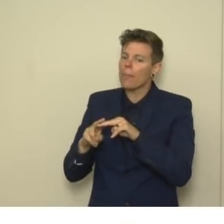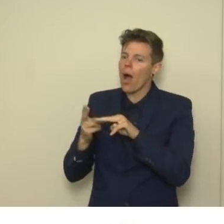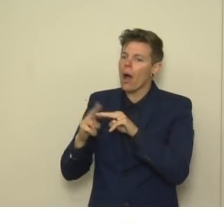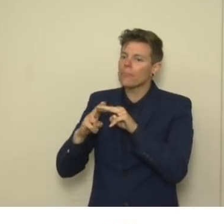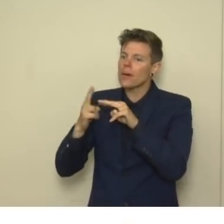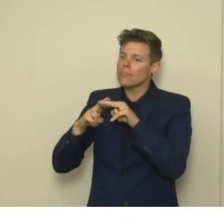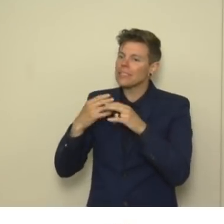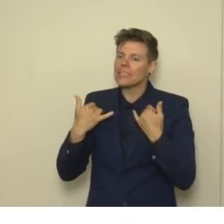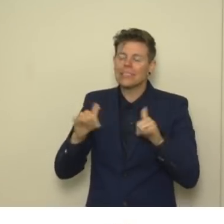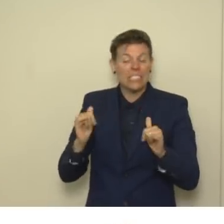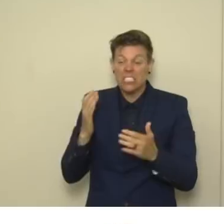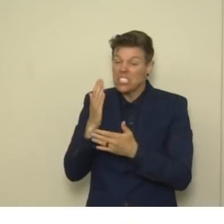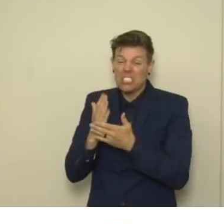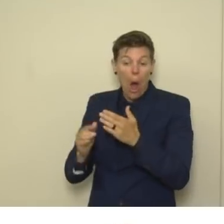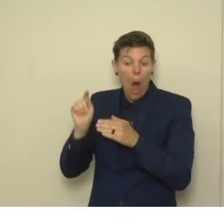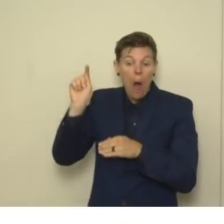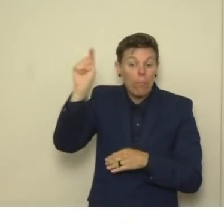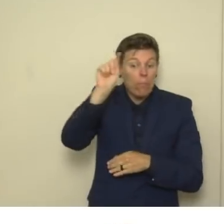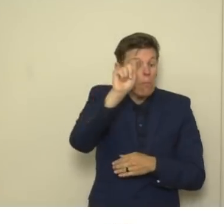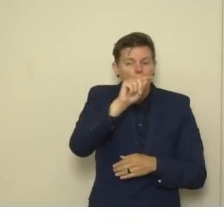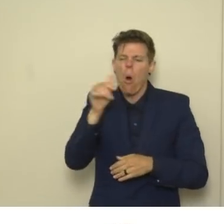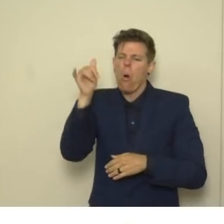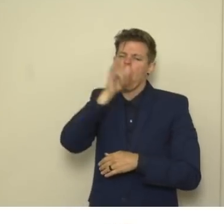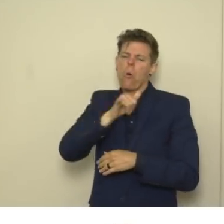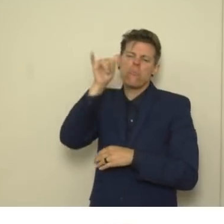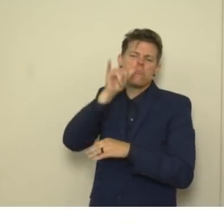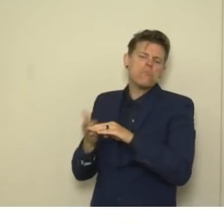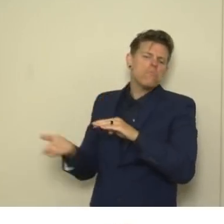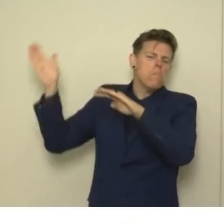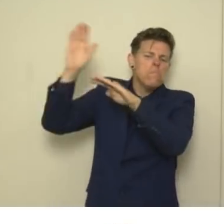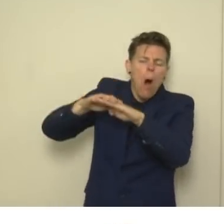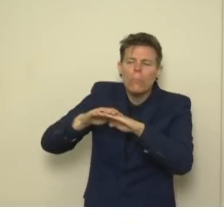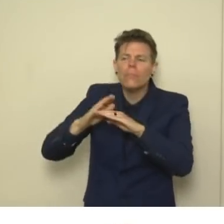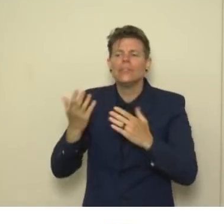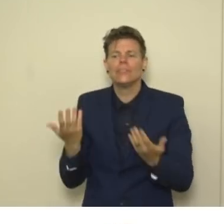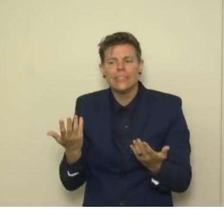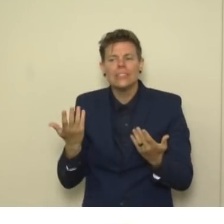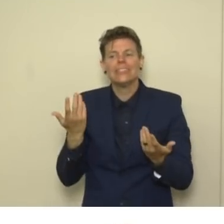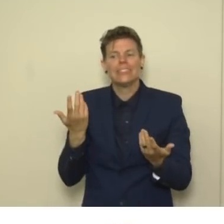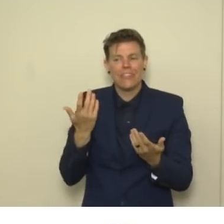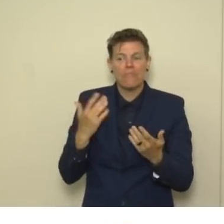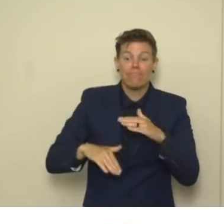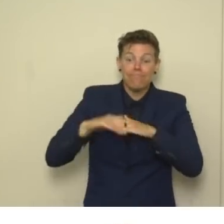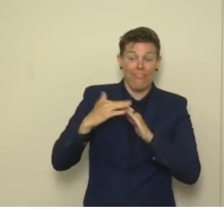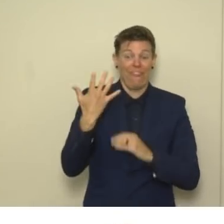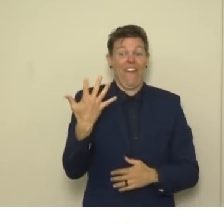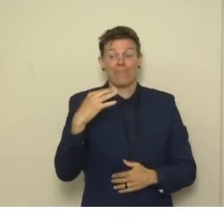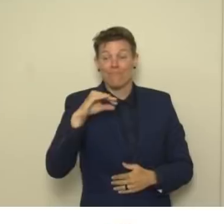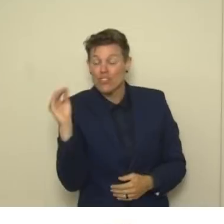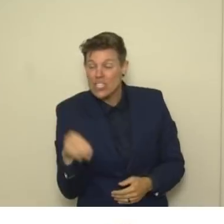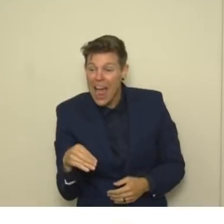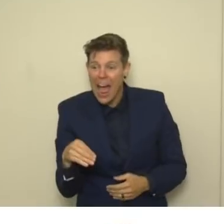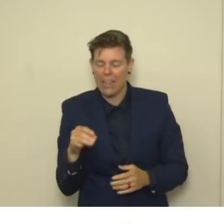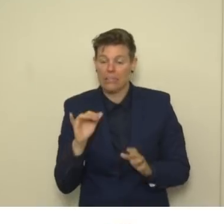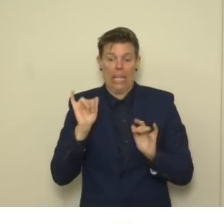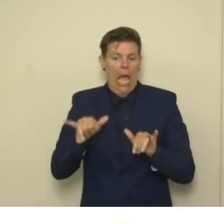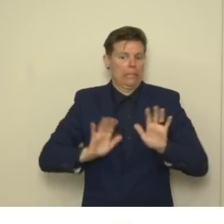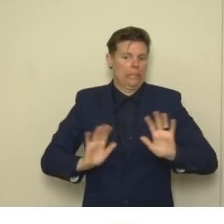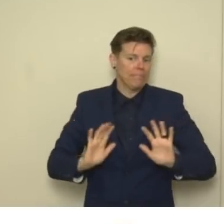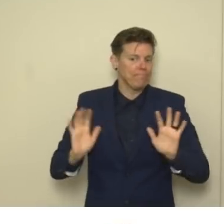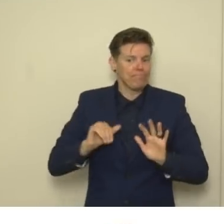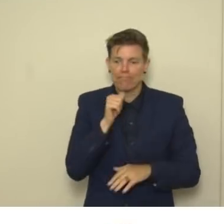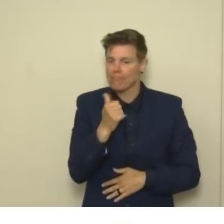well above 5. In some, it's creeping up close to 5. These are bad signs, not good. And so